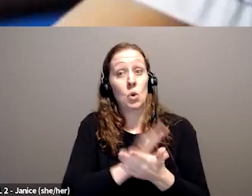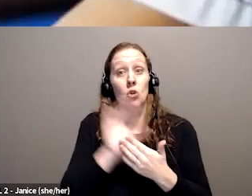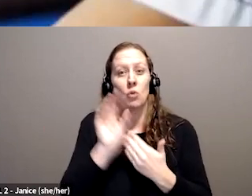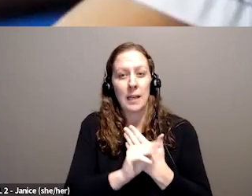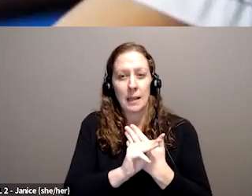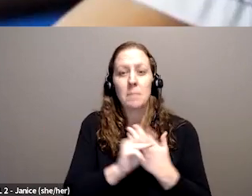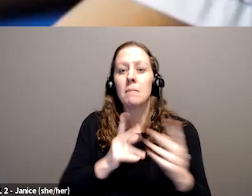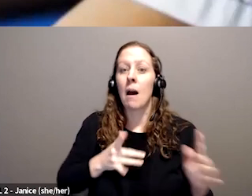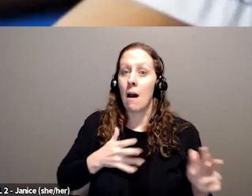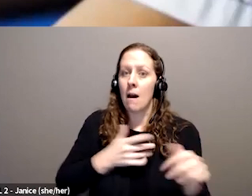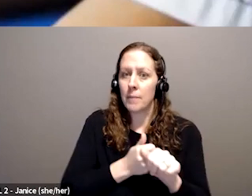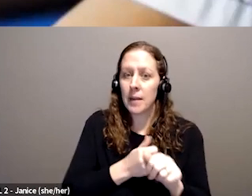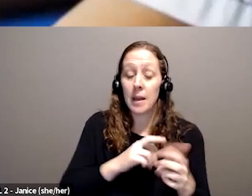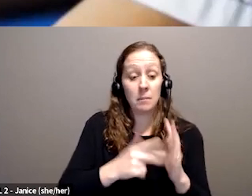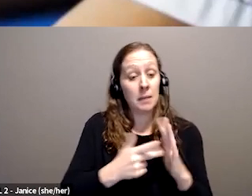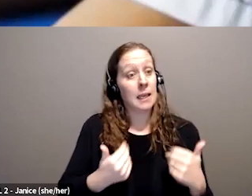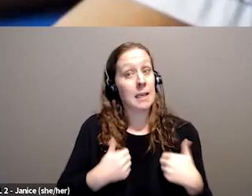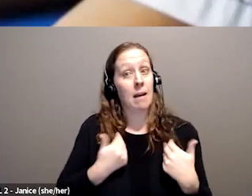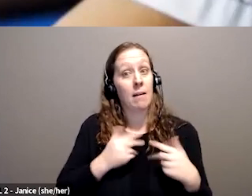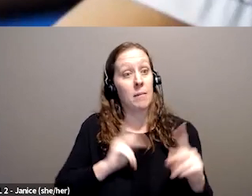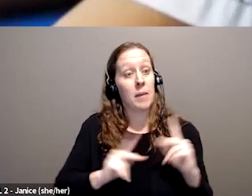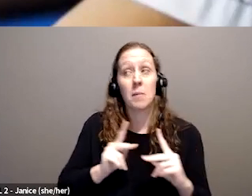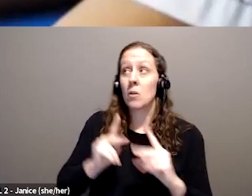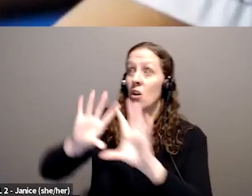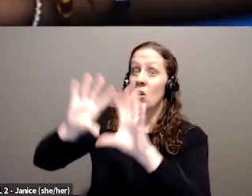people meet the demands of a global economy.